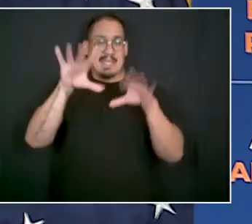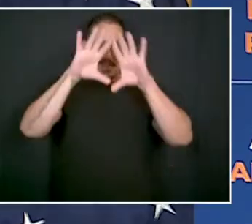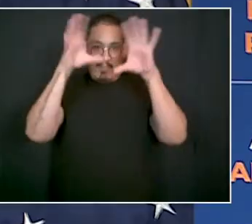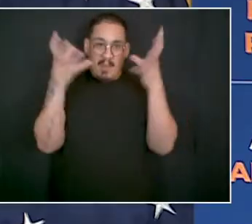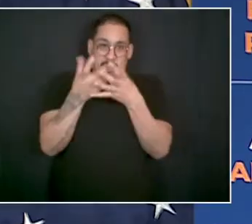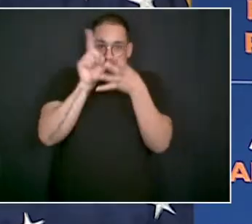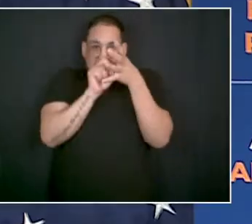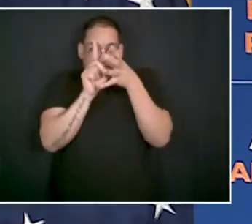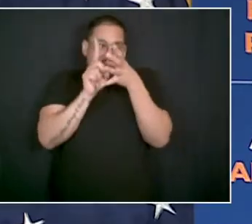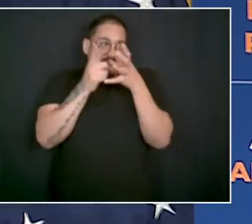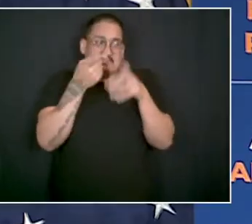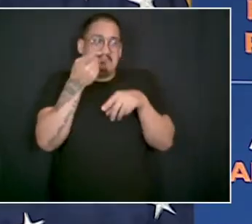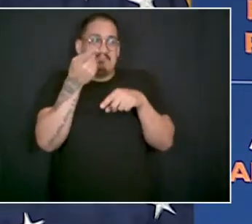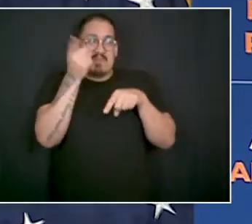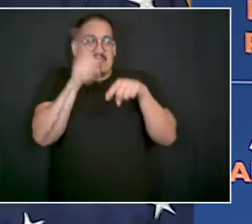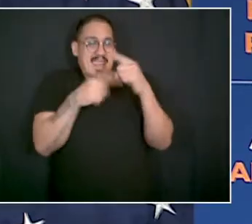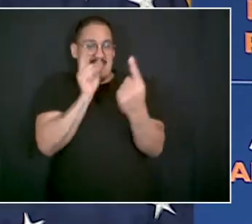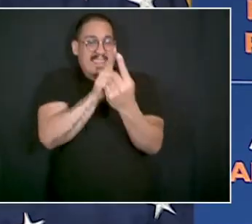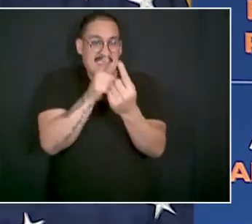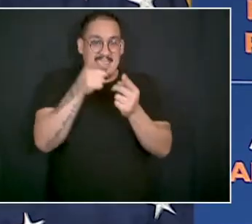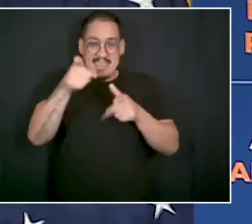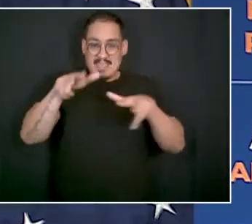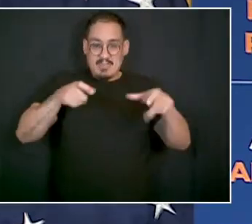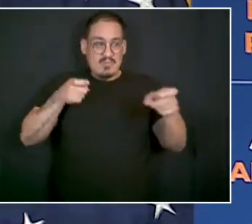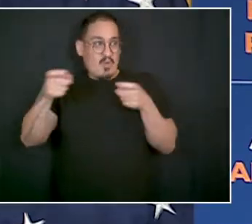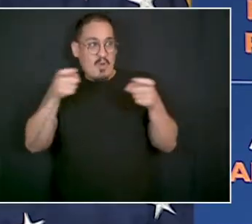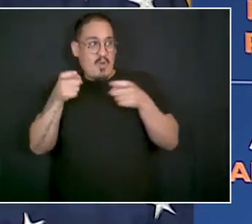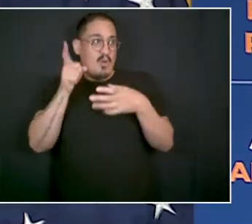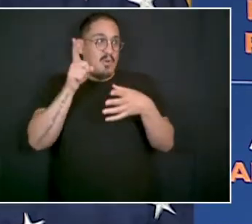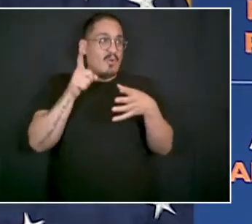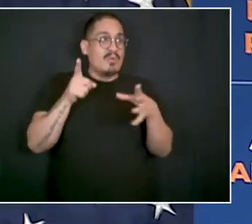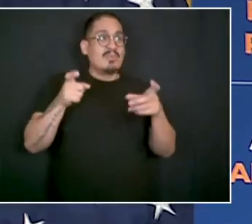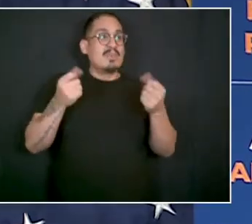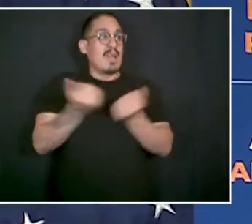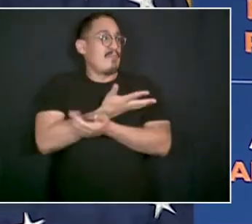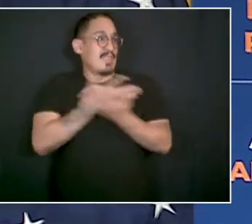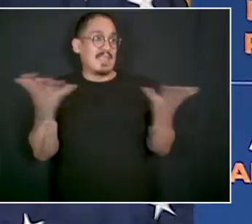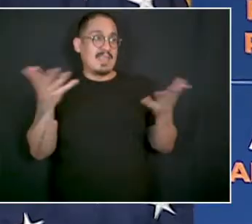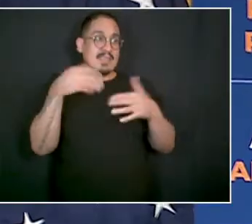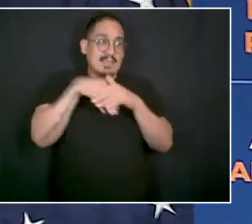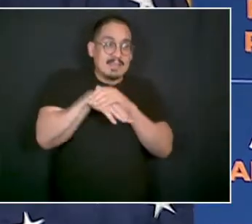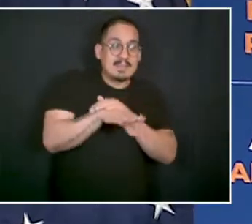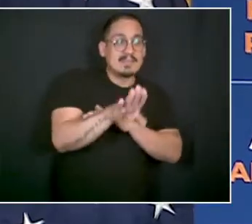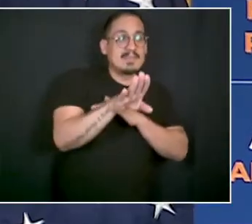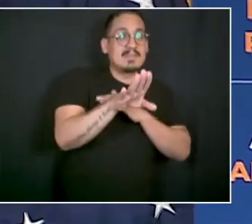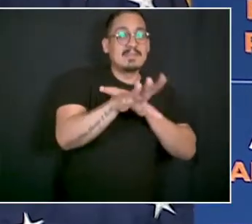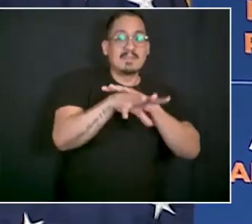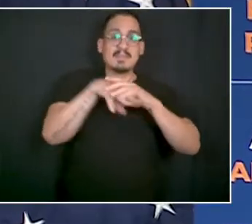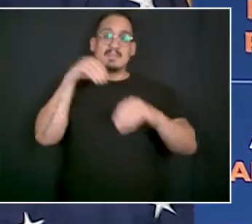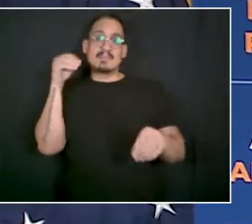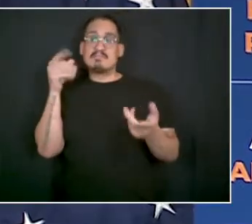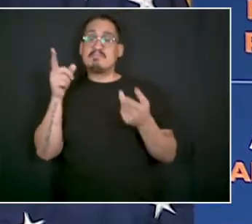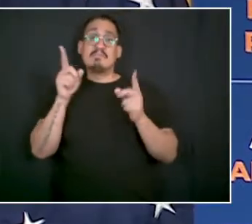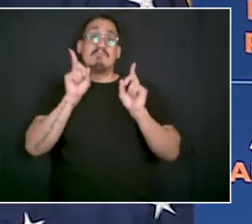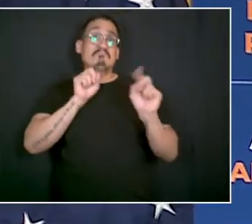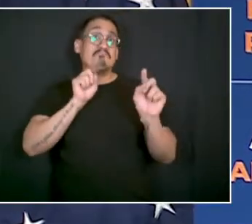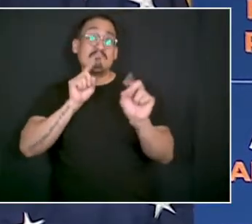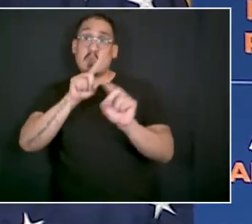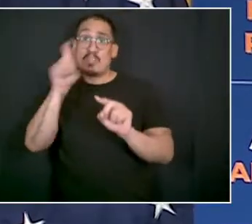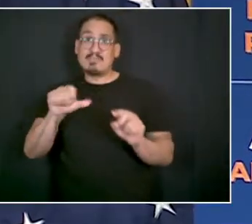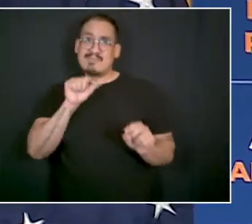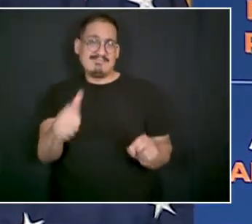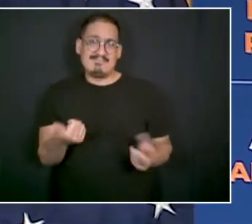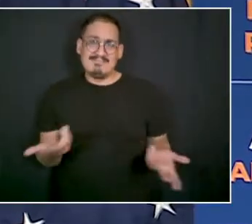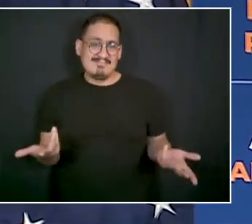near him. He controls walking in. He controls walking out. He's not answering questions from you. And is